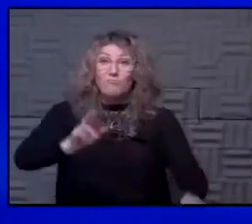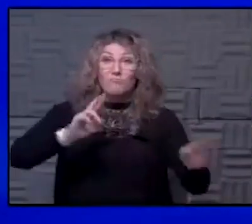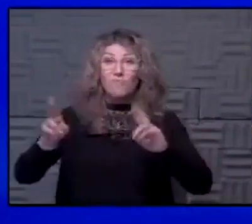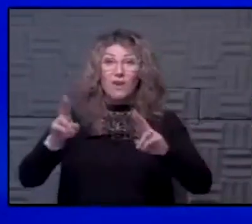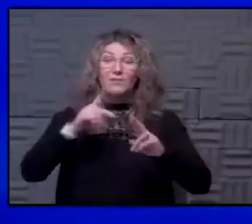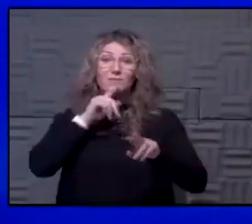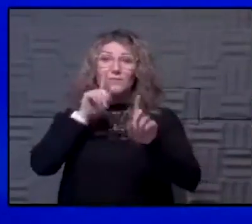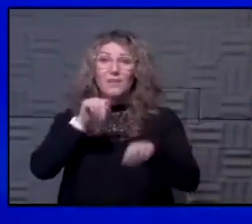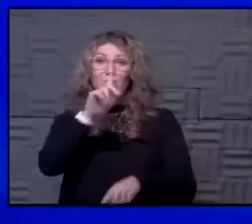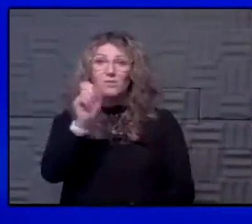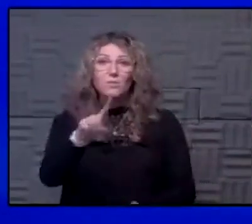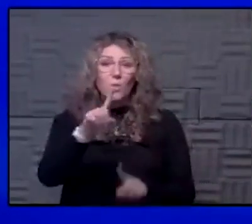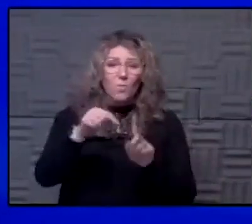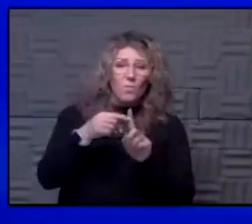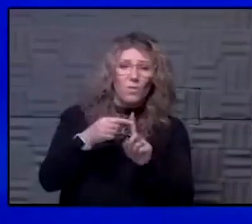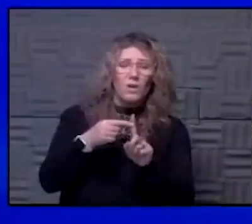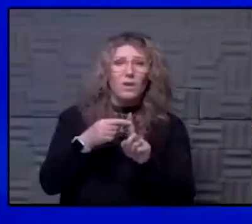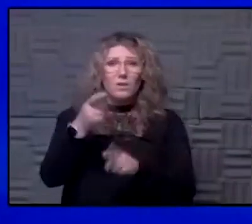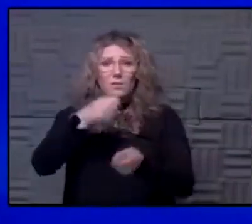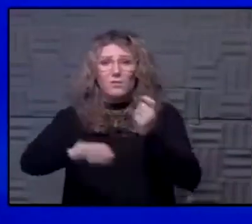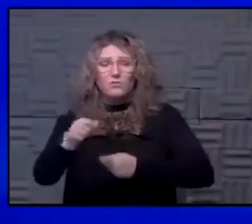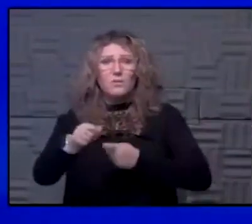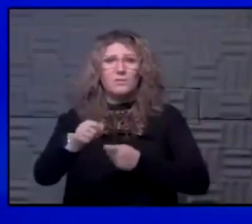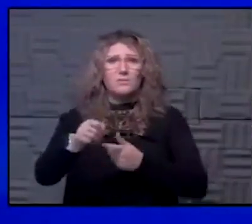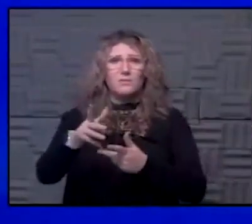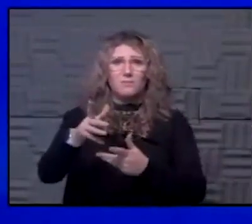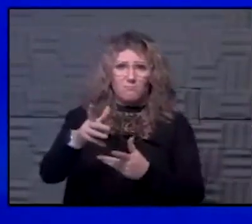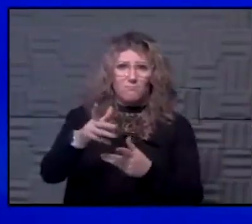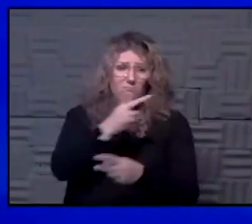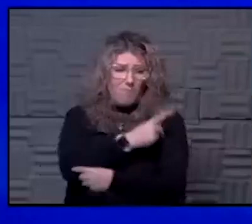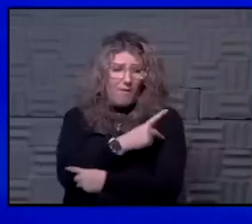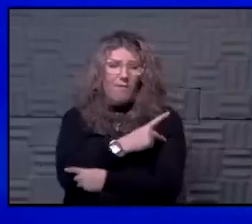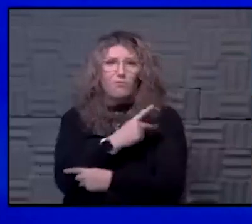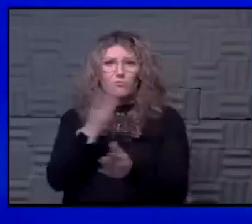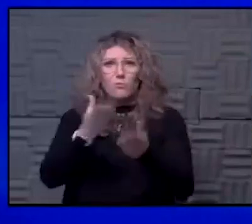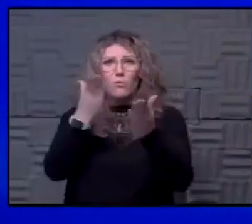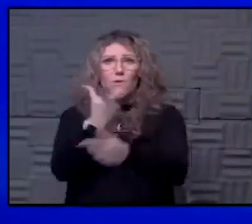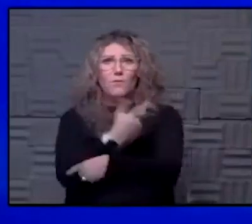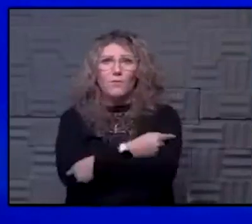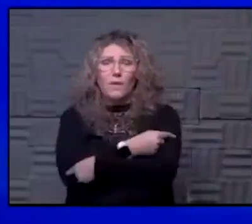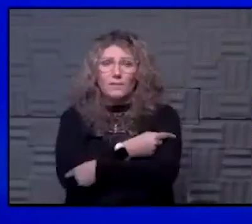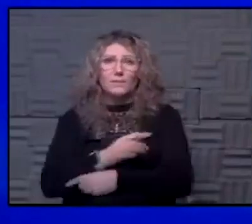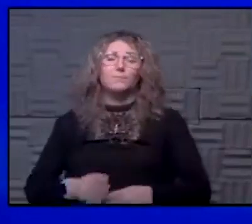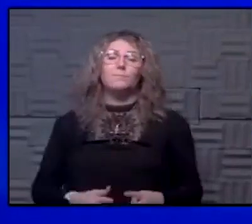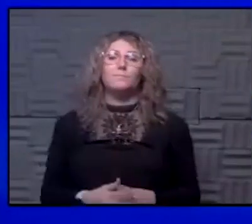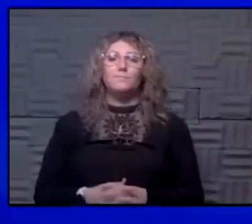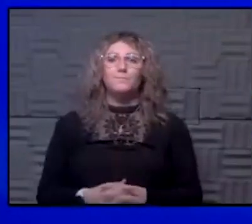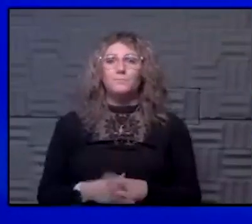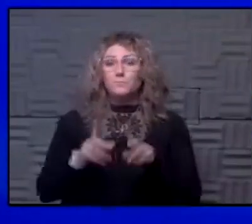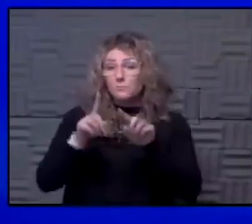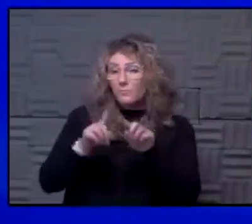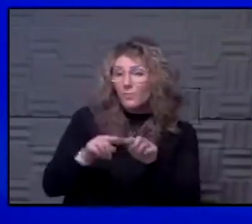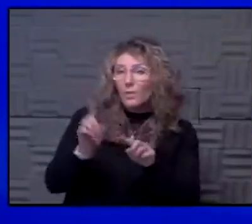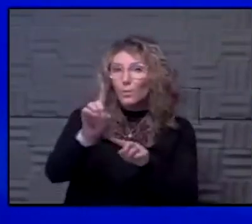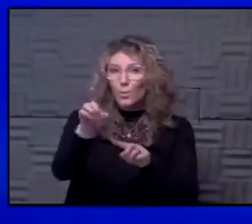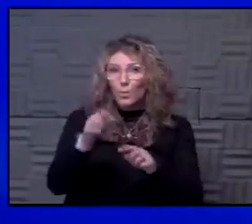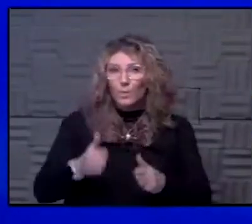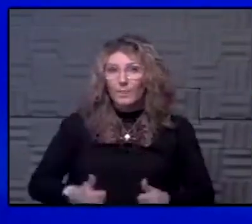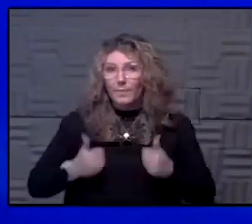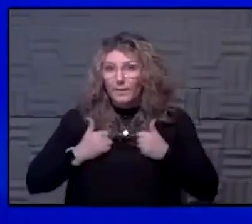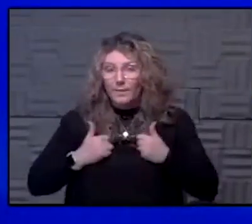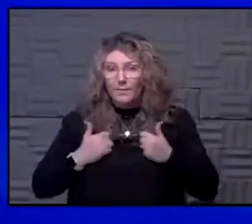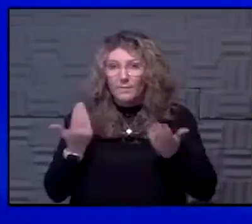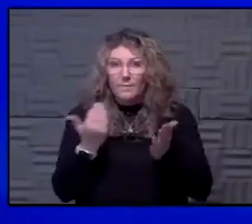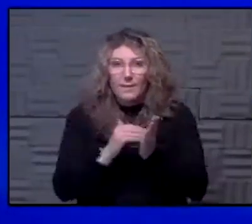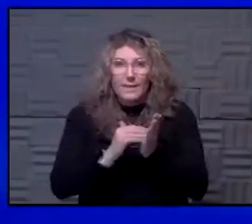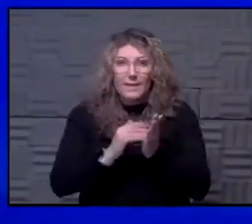question. The question is, when will a transplant recipient be offered the vaccine? It depends a little bit about where you live. You know,